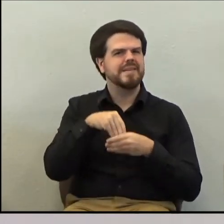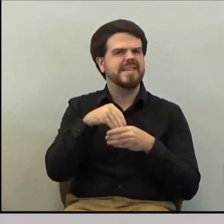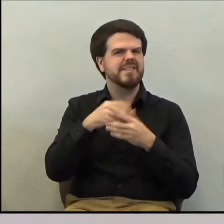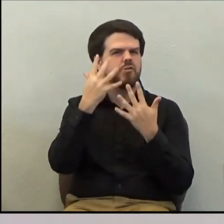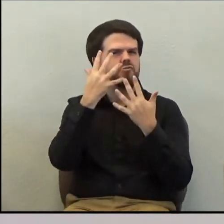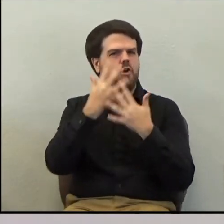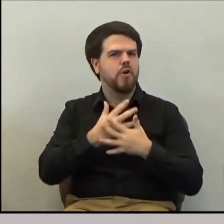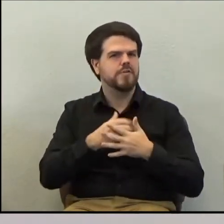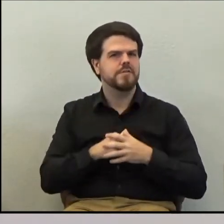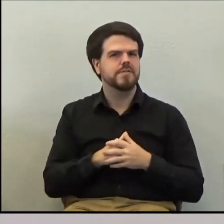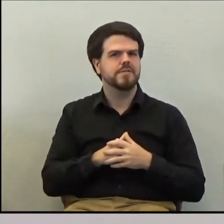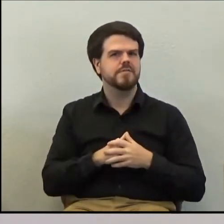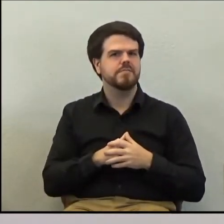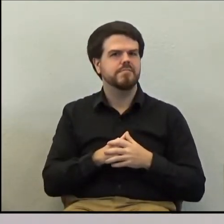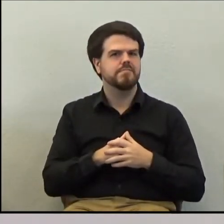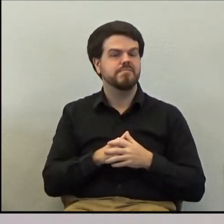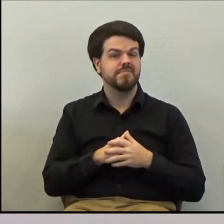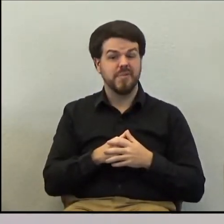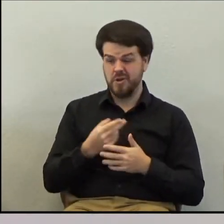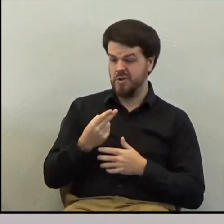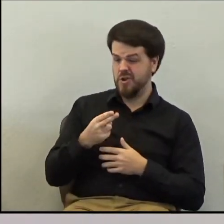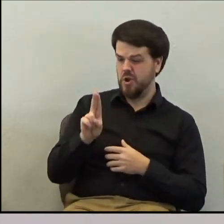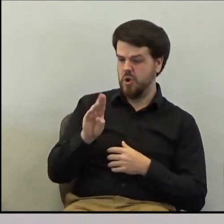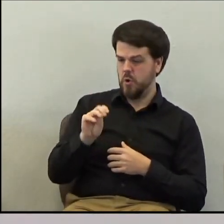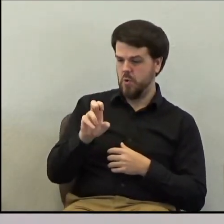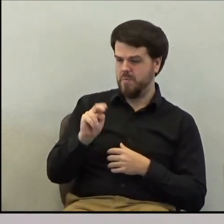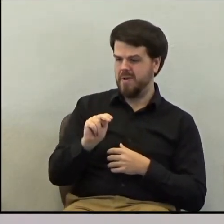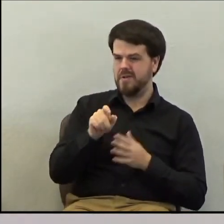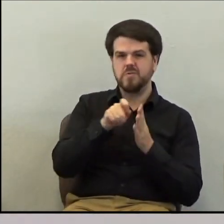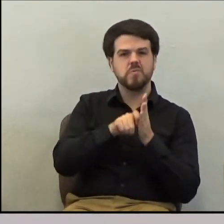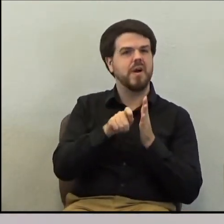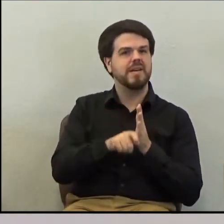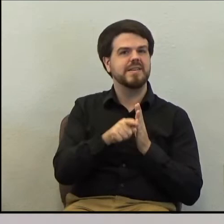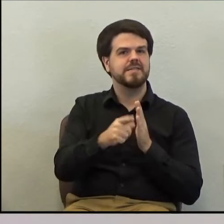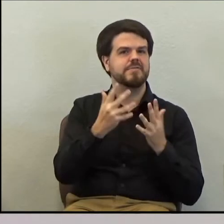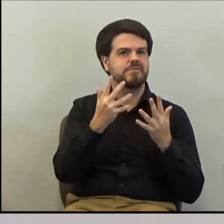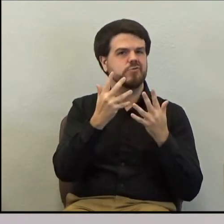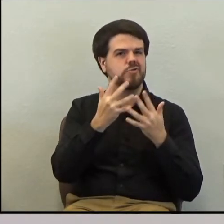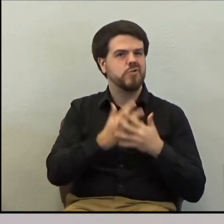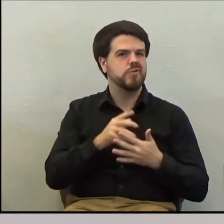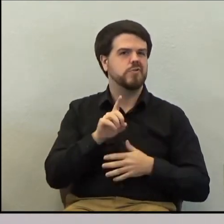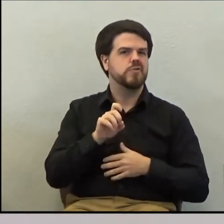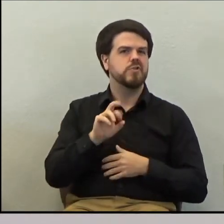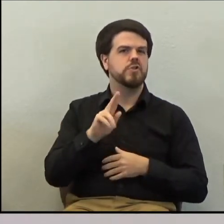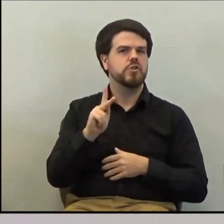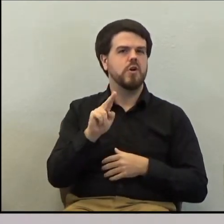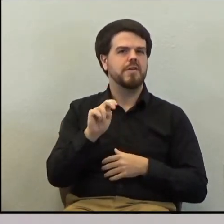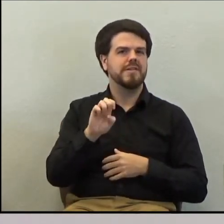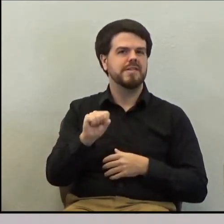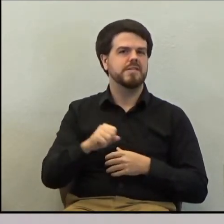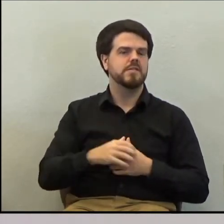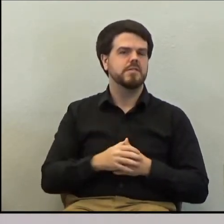which is what mere human words or human writings give us. They don't have authority.